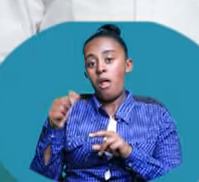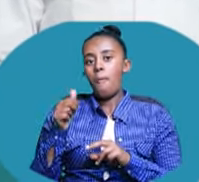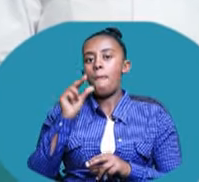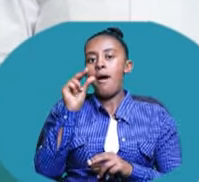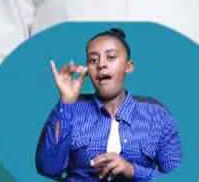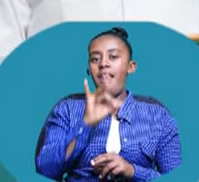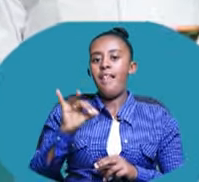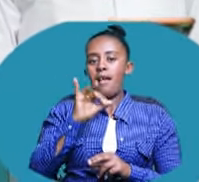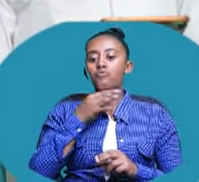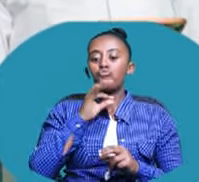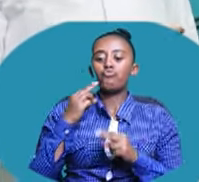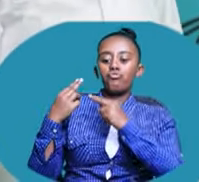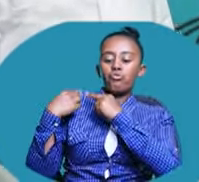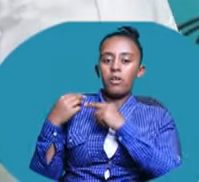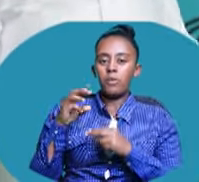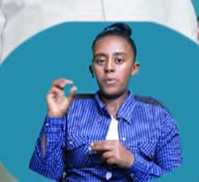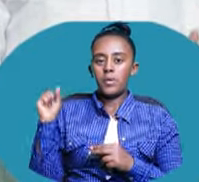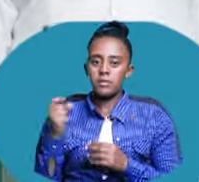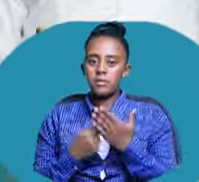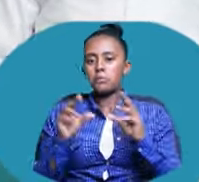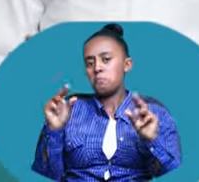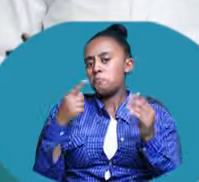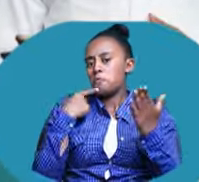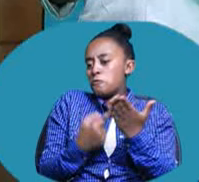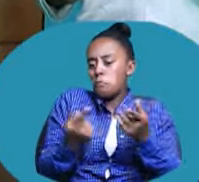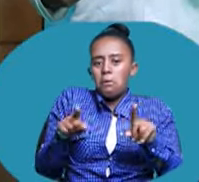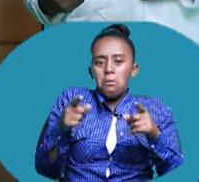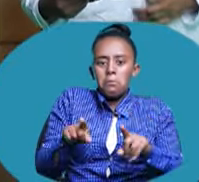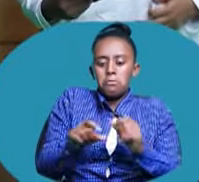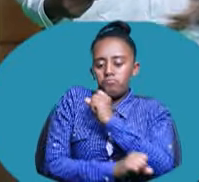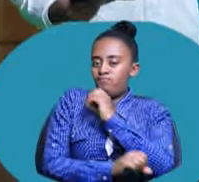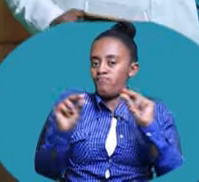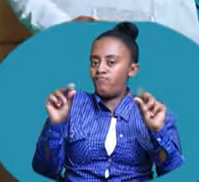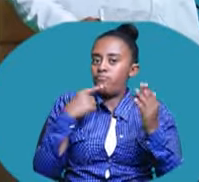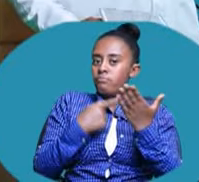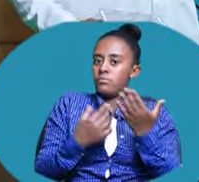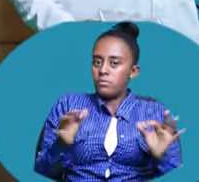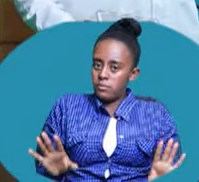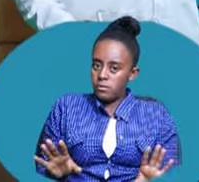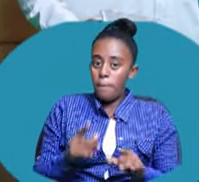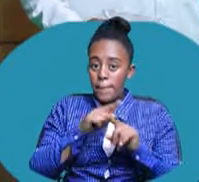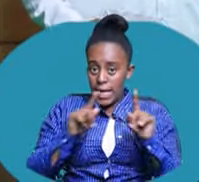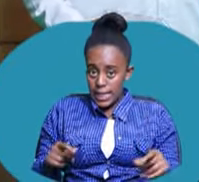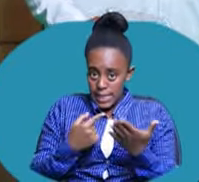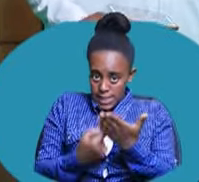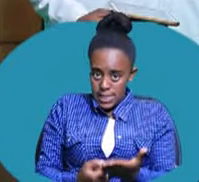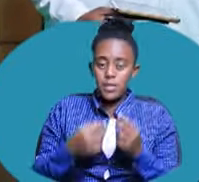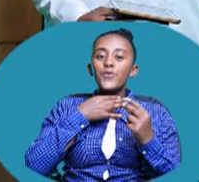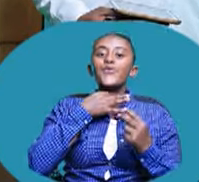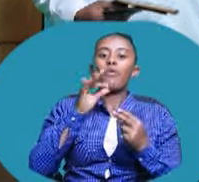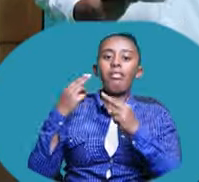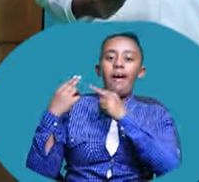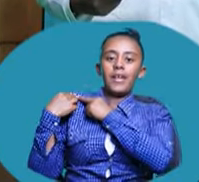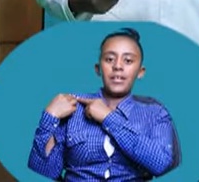The Bale Sultanate was this. There is no evidence when the Sultanate was emerged, but this Sultanate used